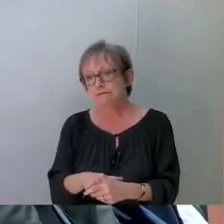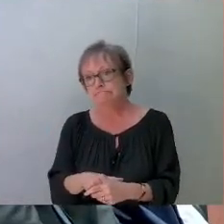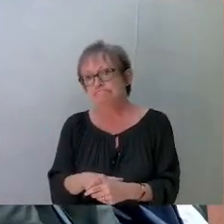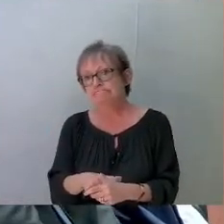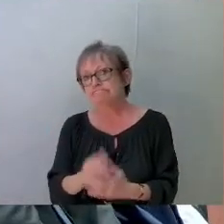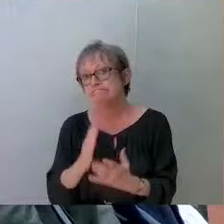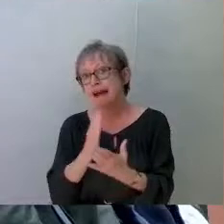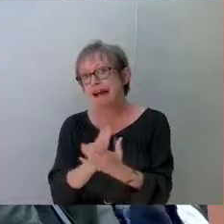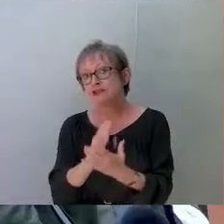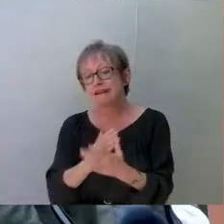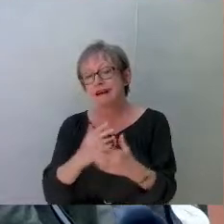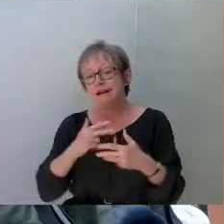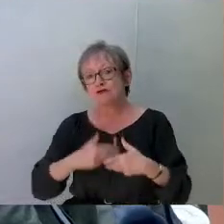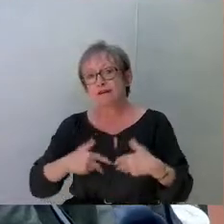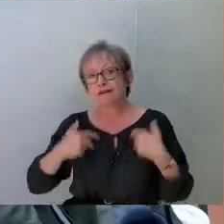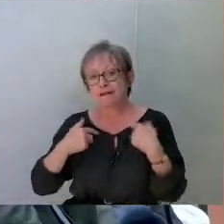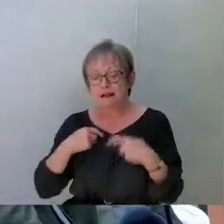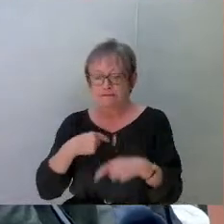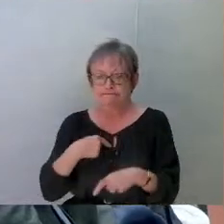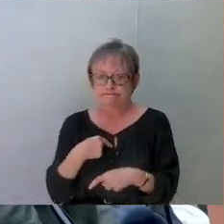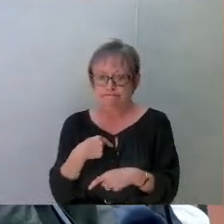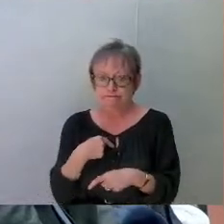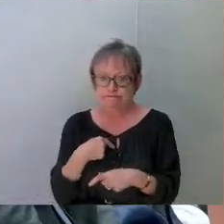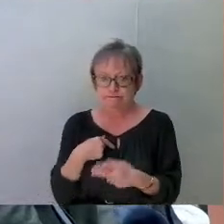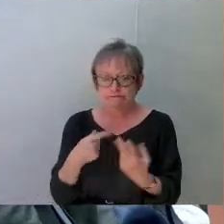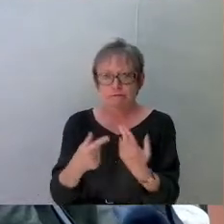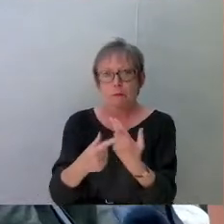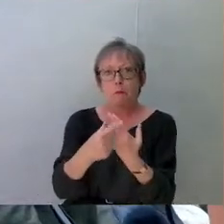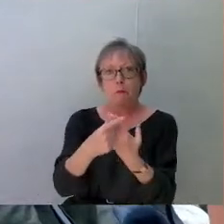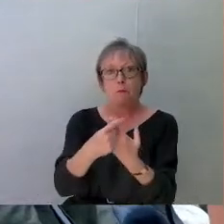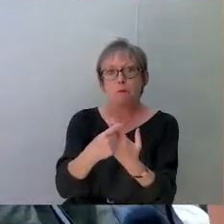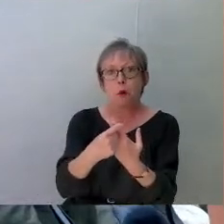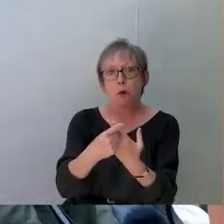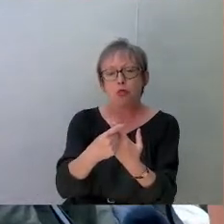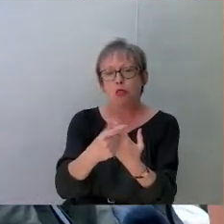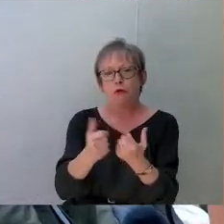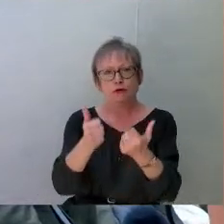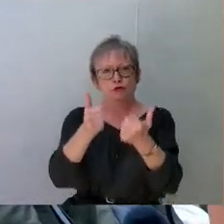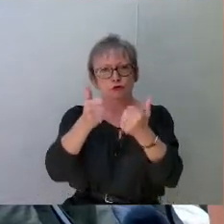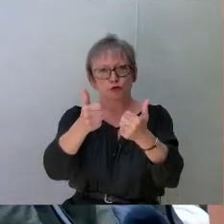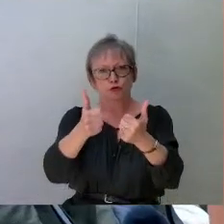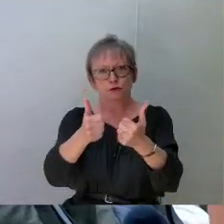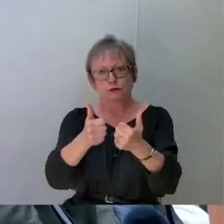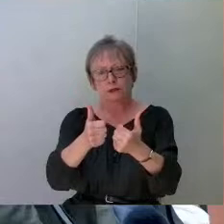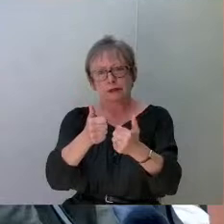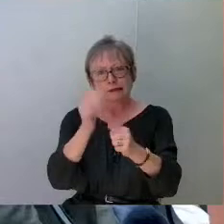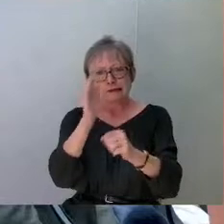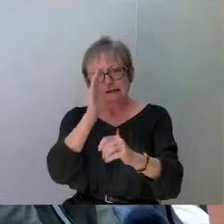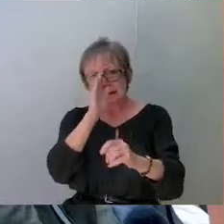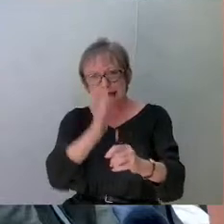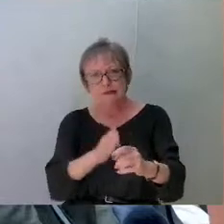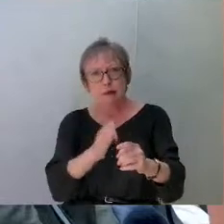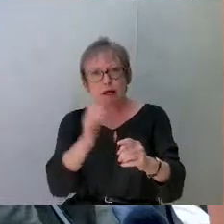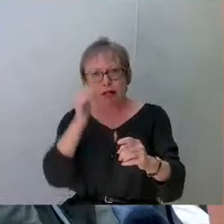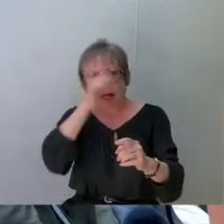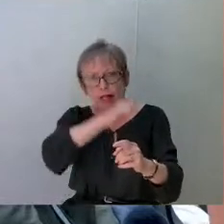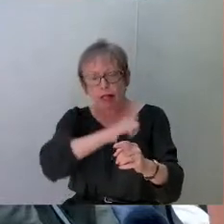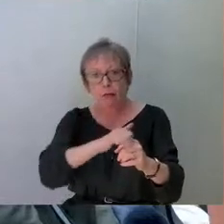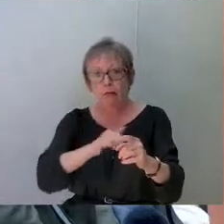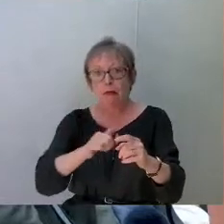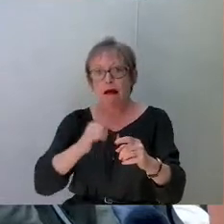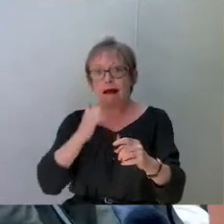actually, the Chancellor and I, and we're both kind of good, upstanding, abstemious fellows, but we have a little